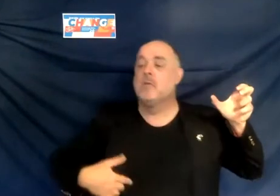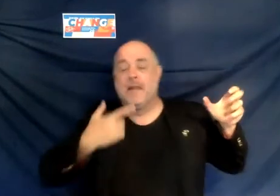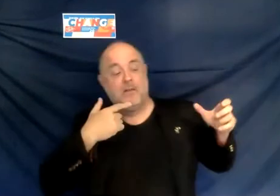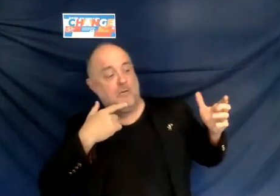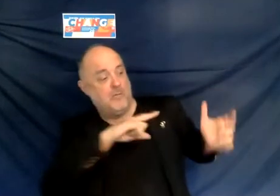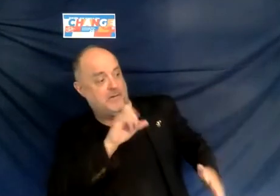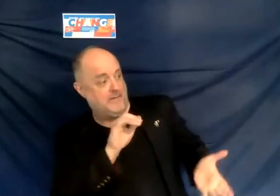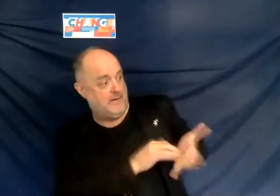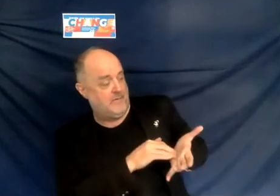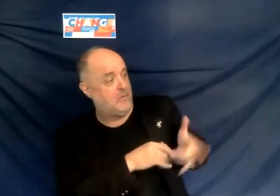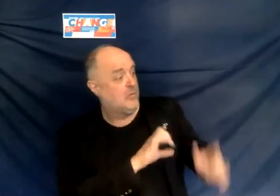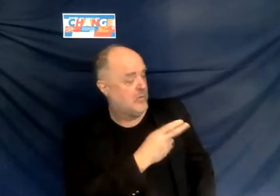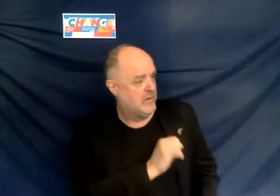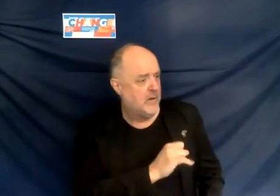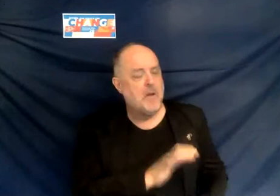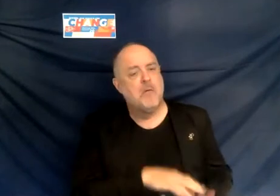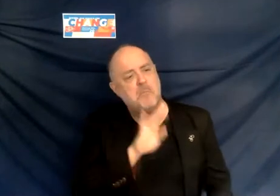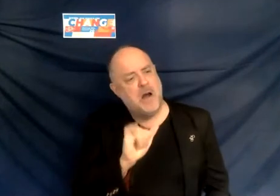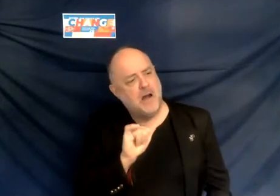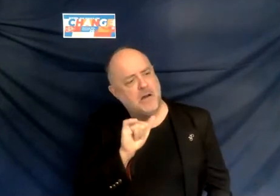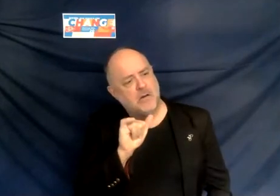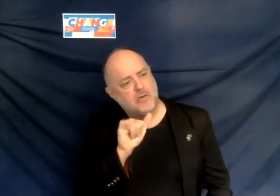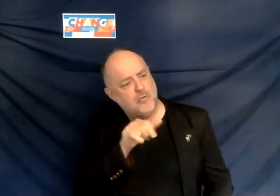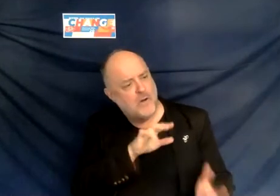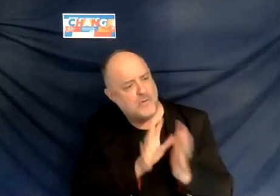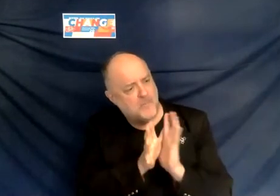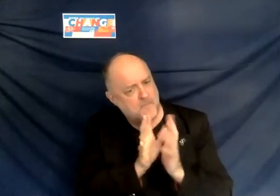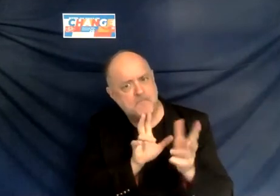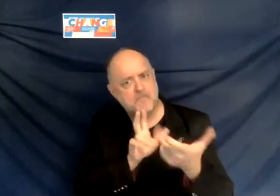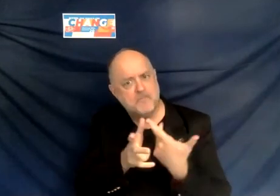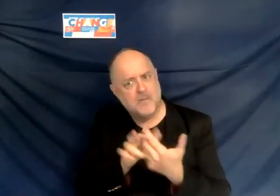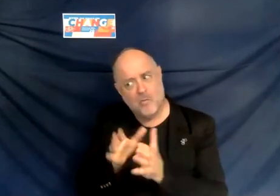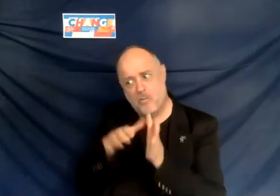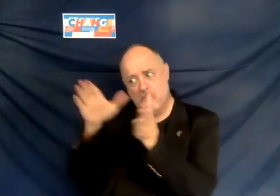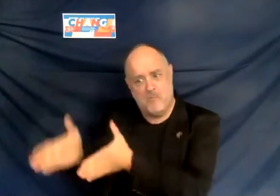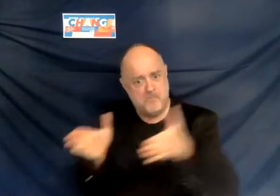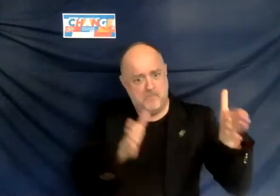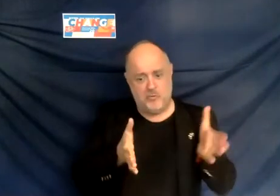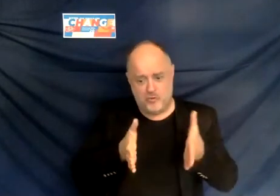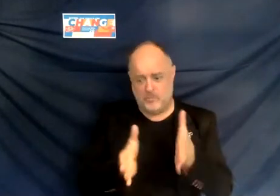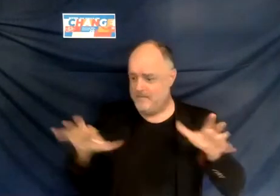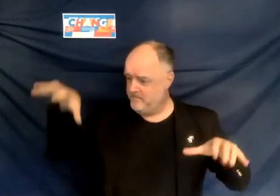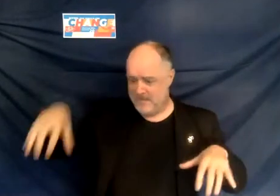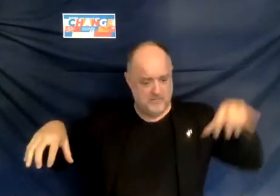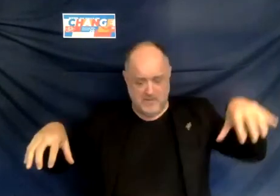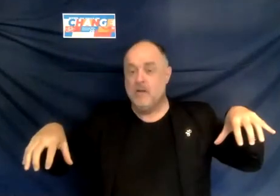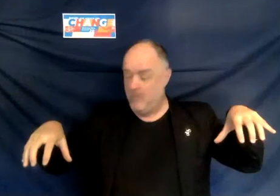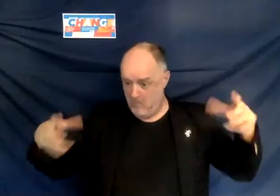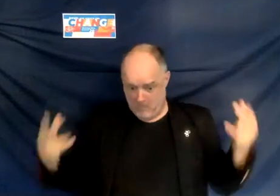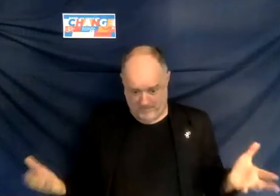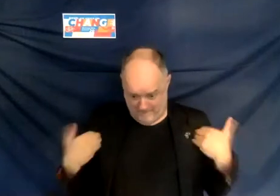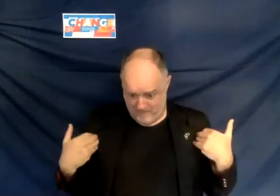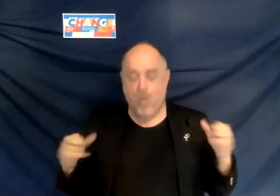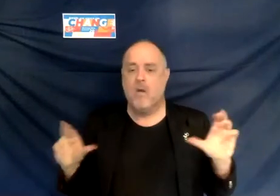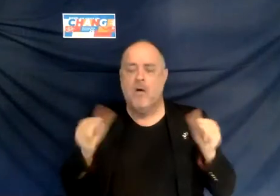Chris. Question around bidirectional, if it's on both sides of the street or just on one side. And I'll start off and just say